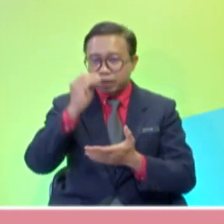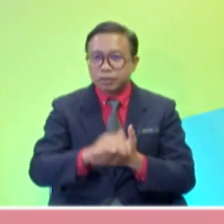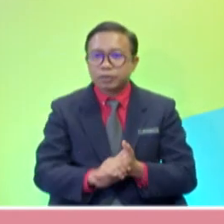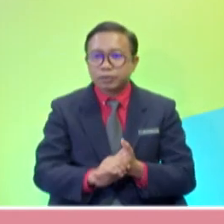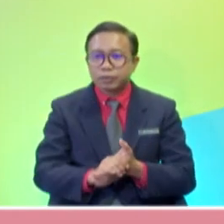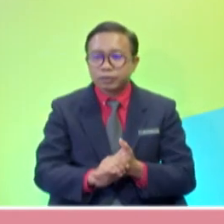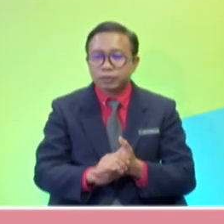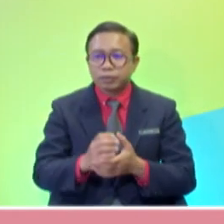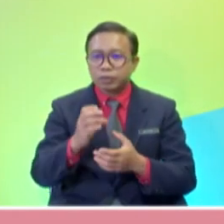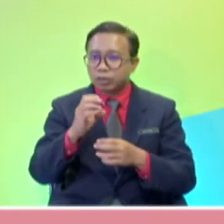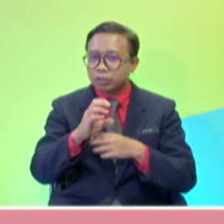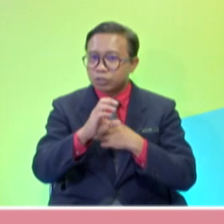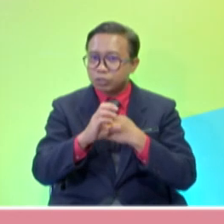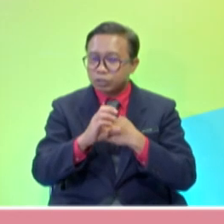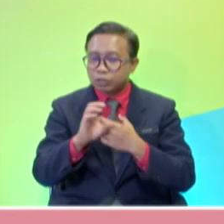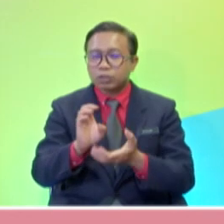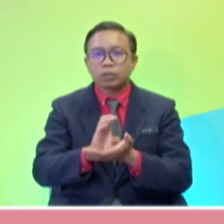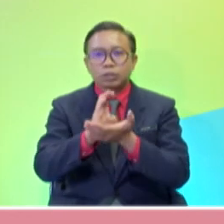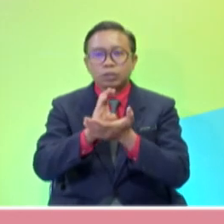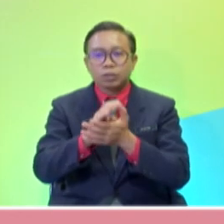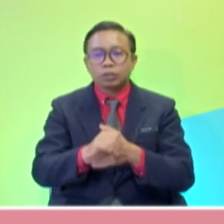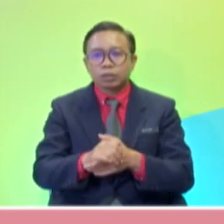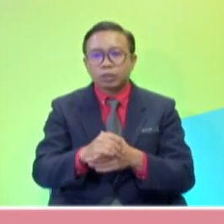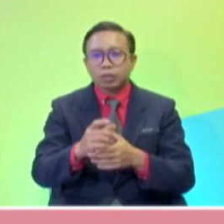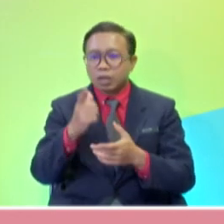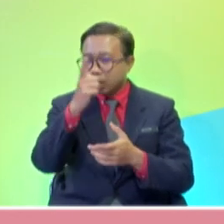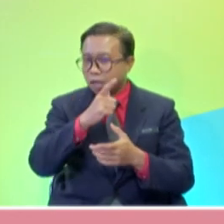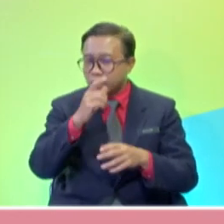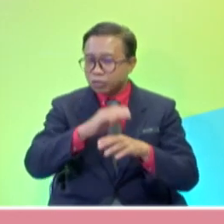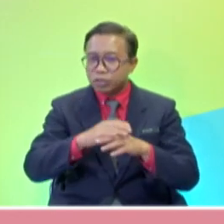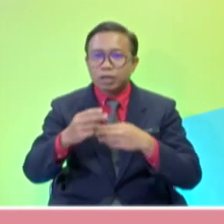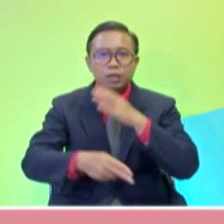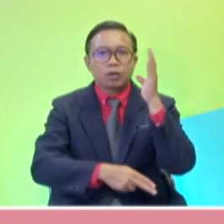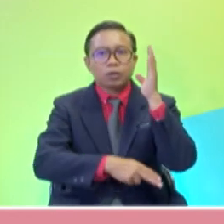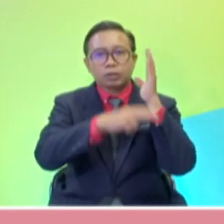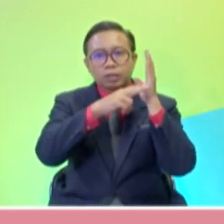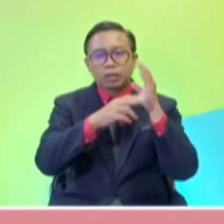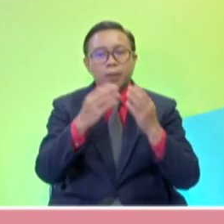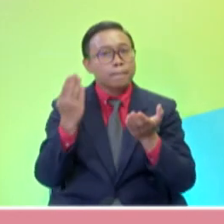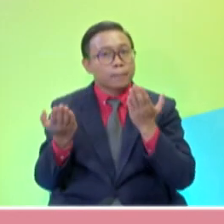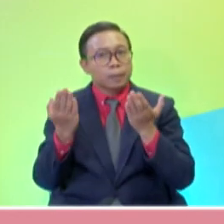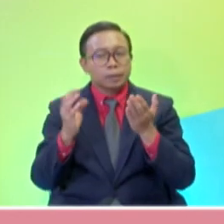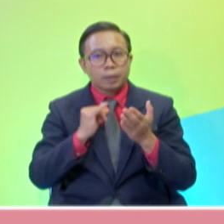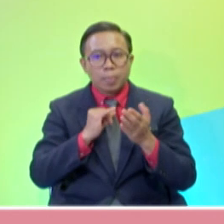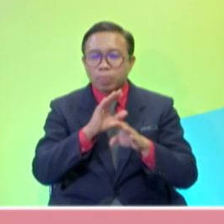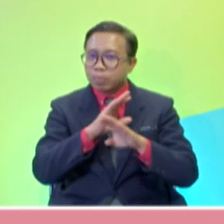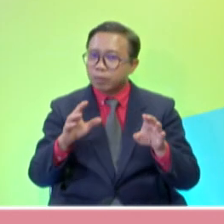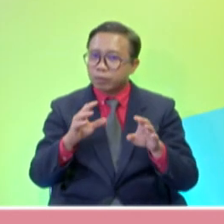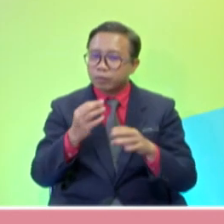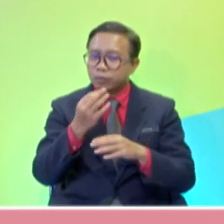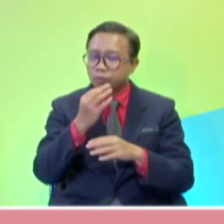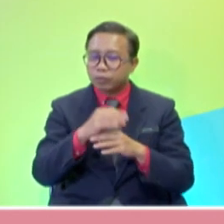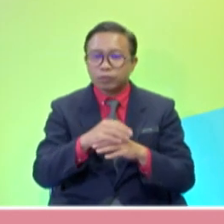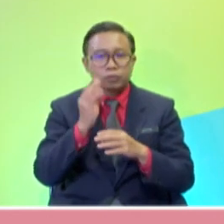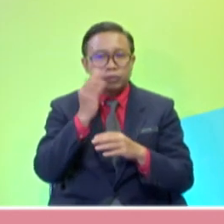and its culture. My first ever Brazilian lunch at the hotel was a bit of a letdown. Maybe I'm not used to the food yet. My